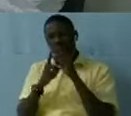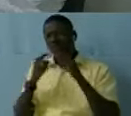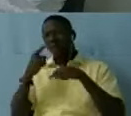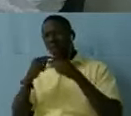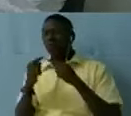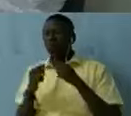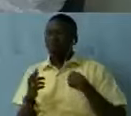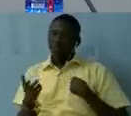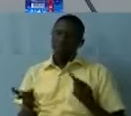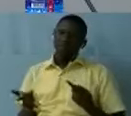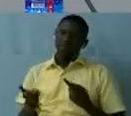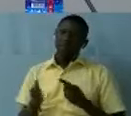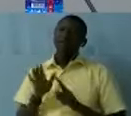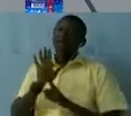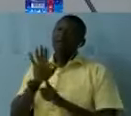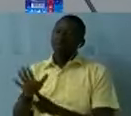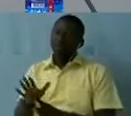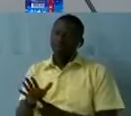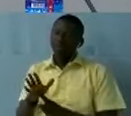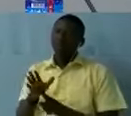programs.